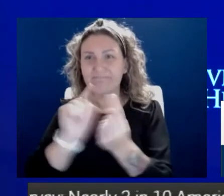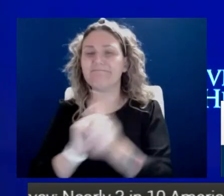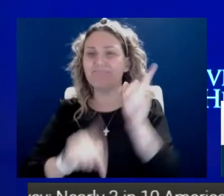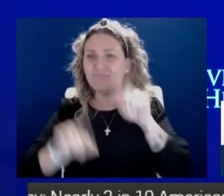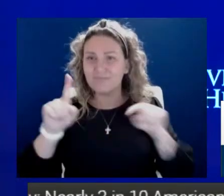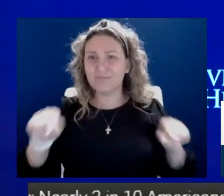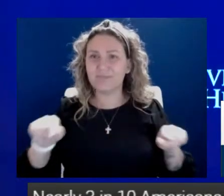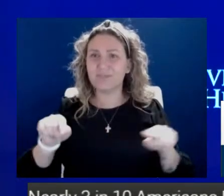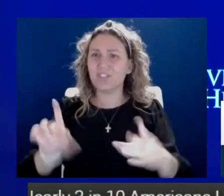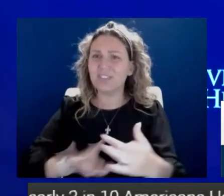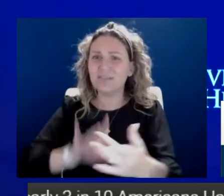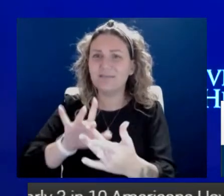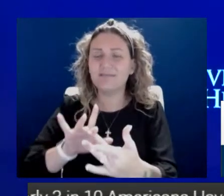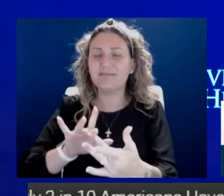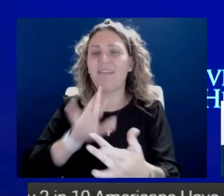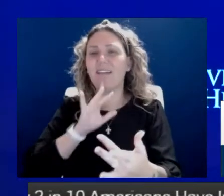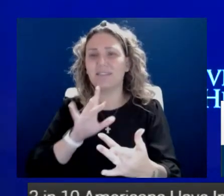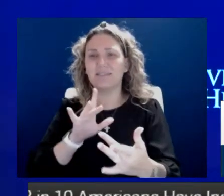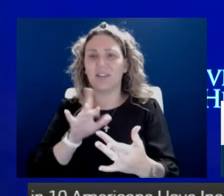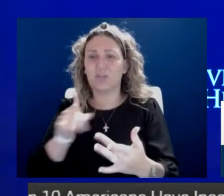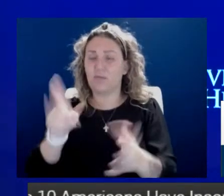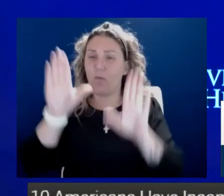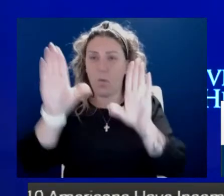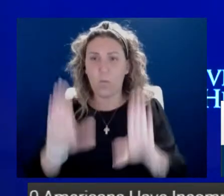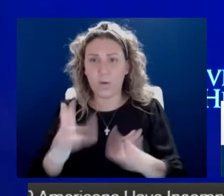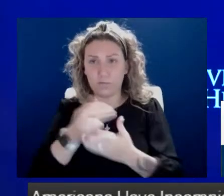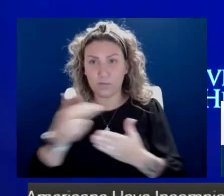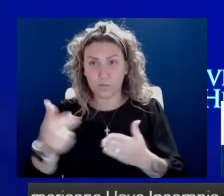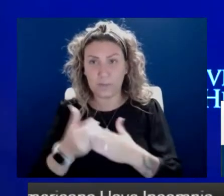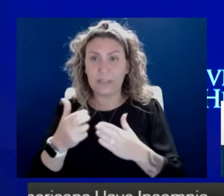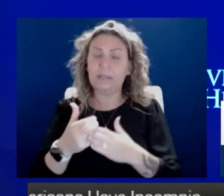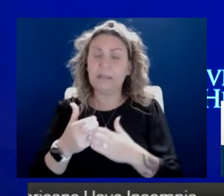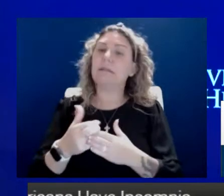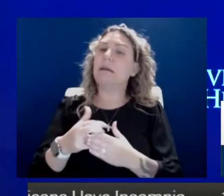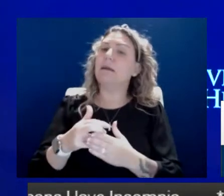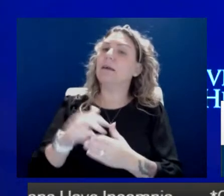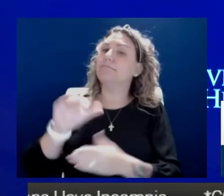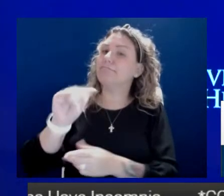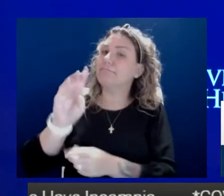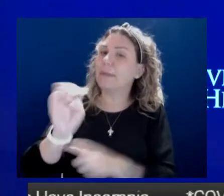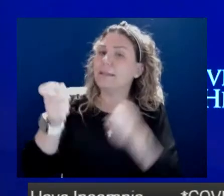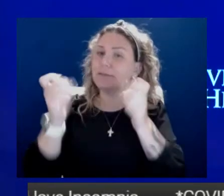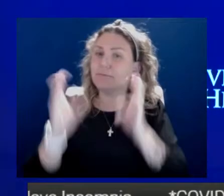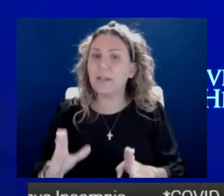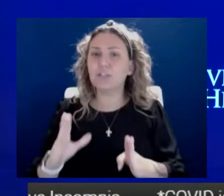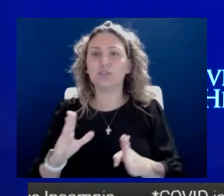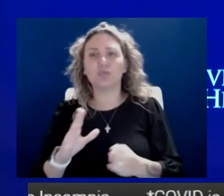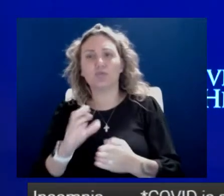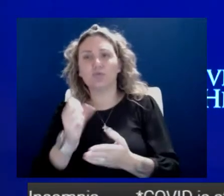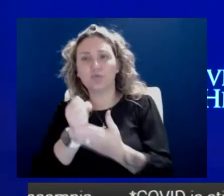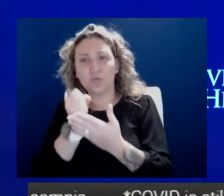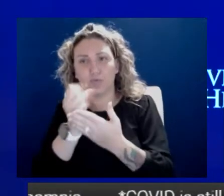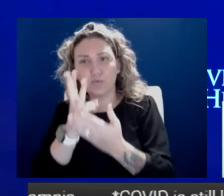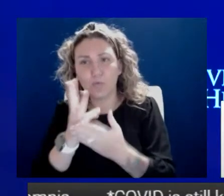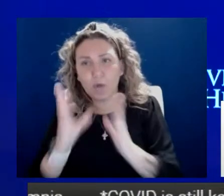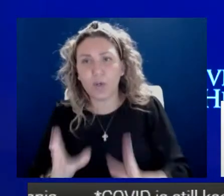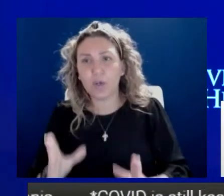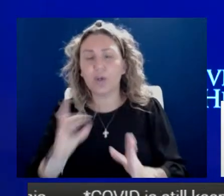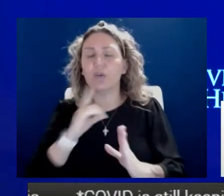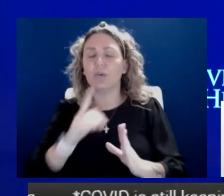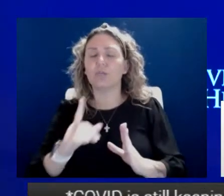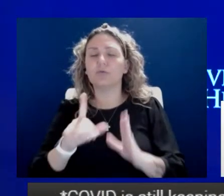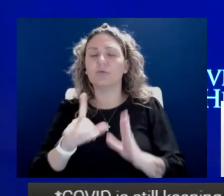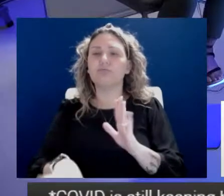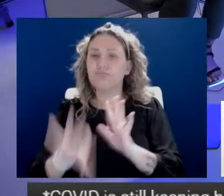reach out to you. You do get wonderful resources with case managers and social workers who can help point you in the right direction to get the resources you need from a financial